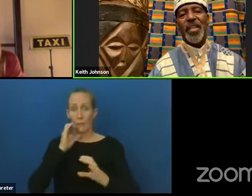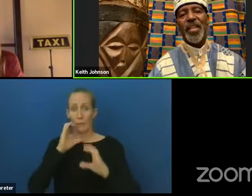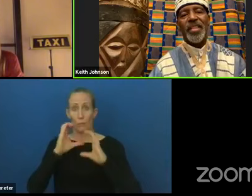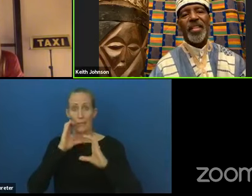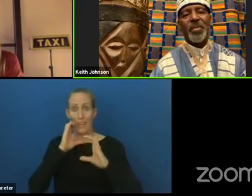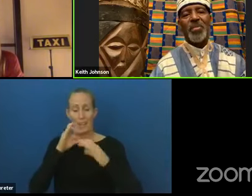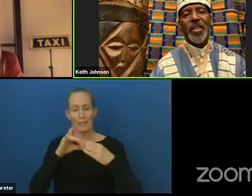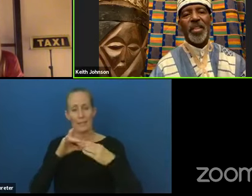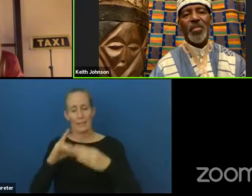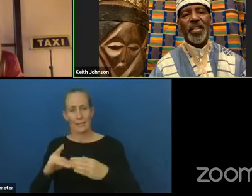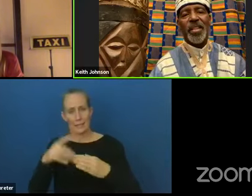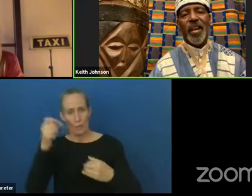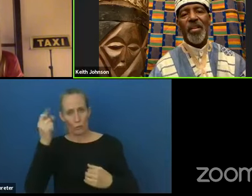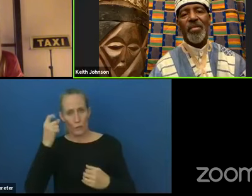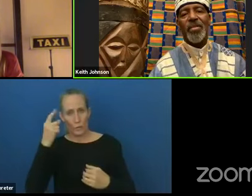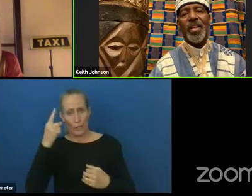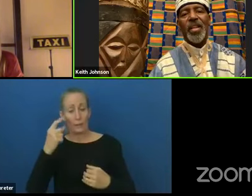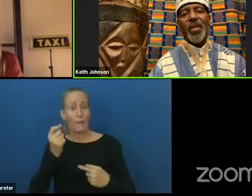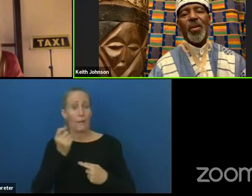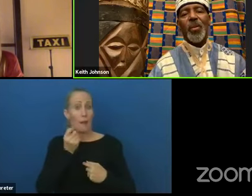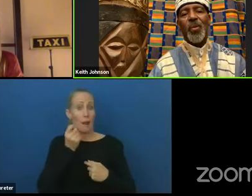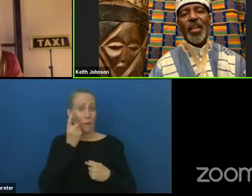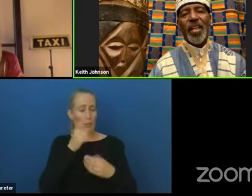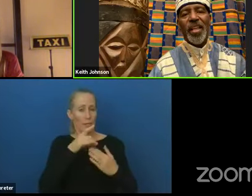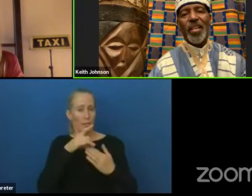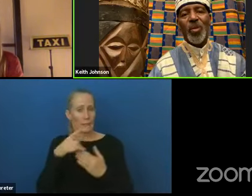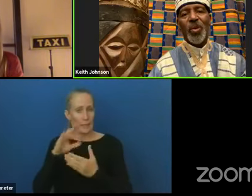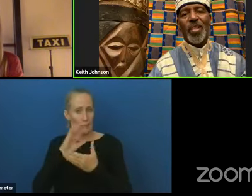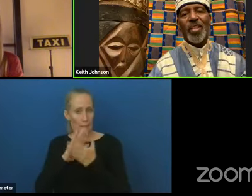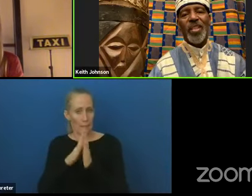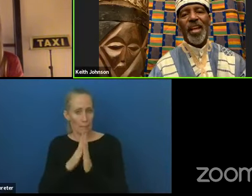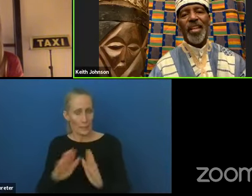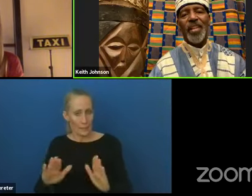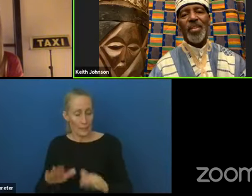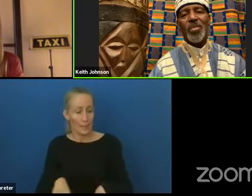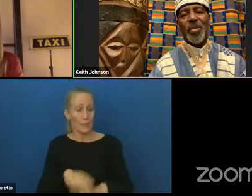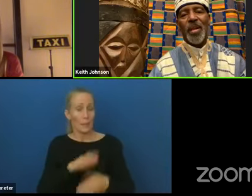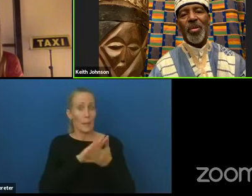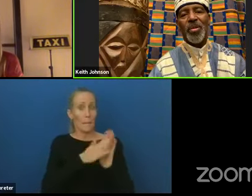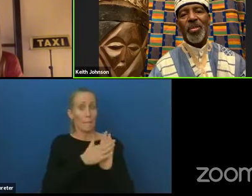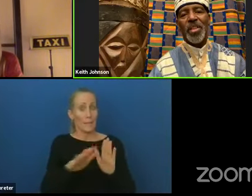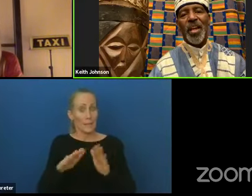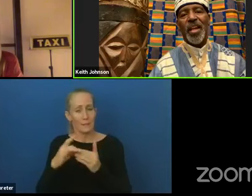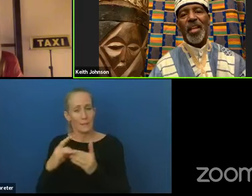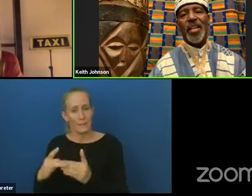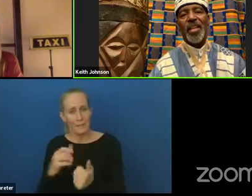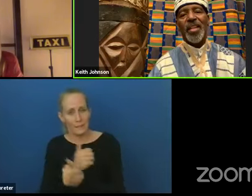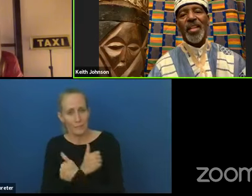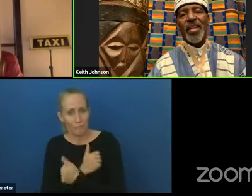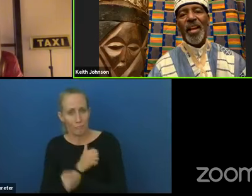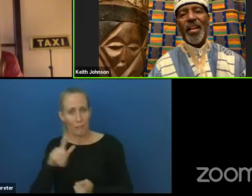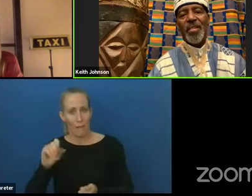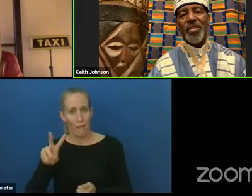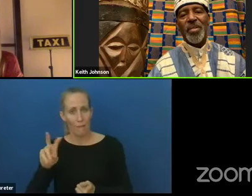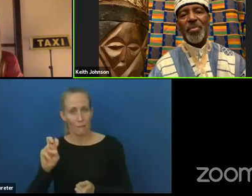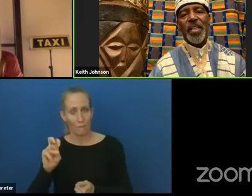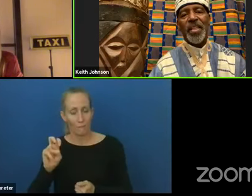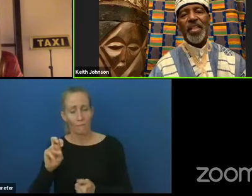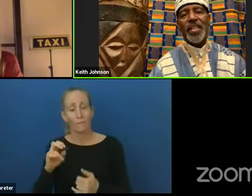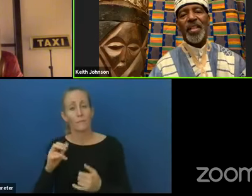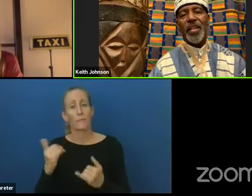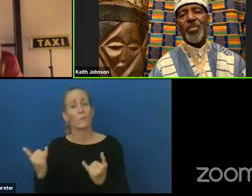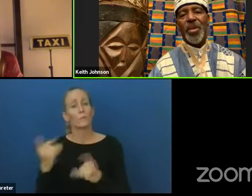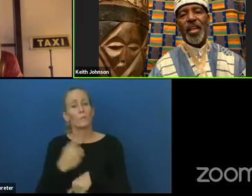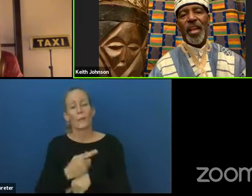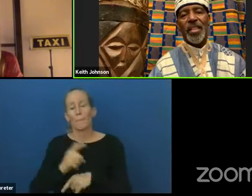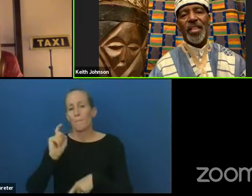brings peace, and peace brings love. What we need in the world today is to be able to share love and